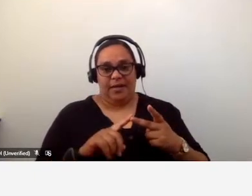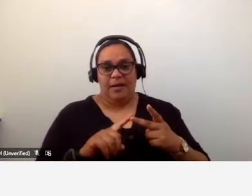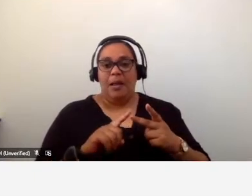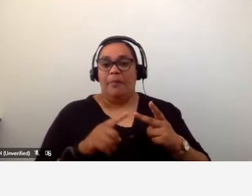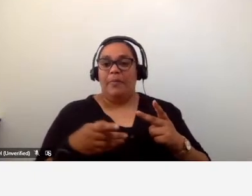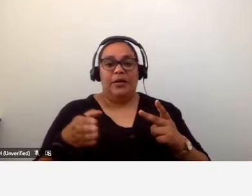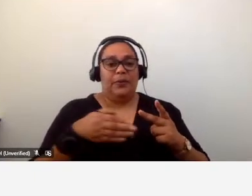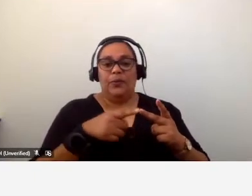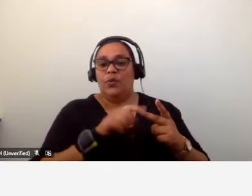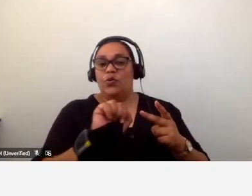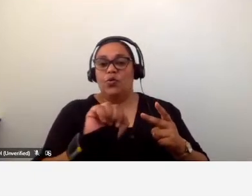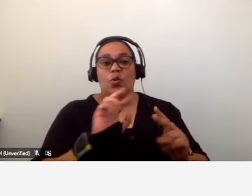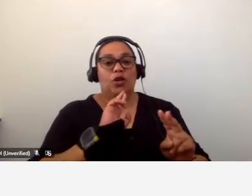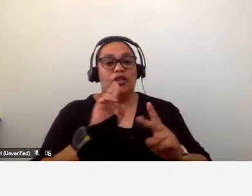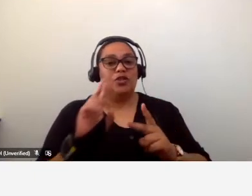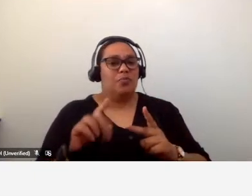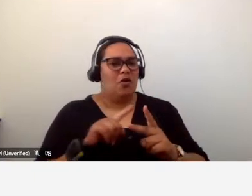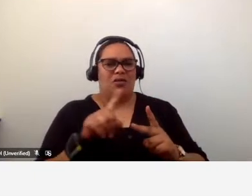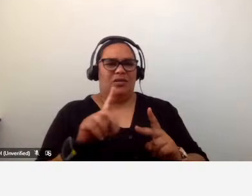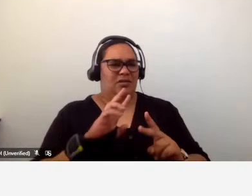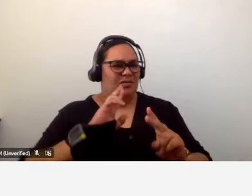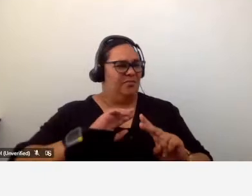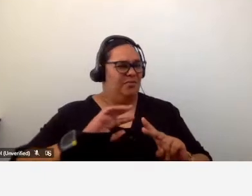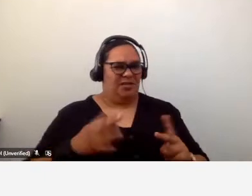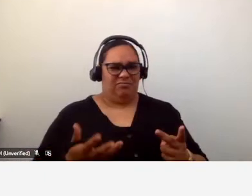none of you responded to that question.